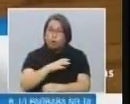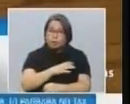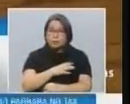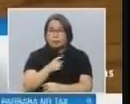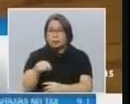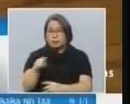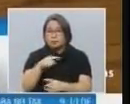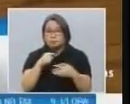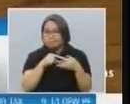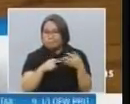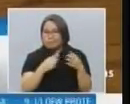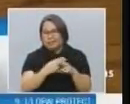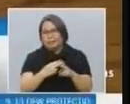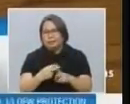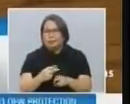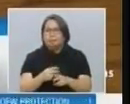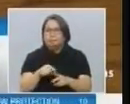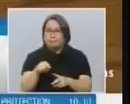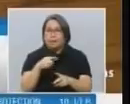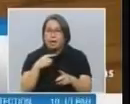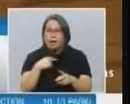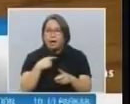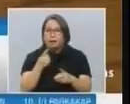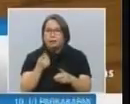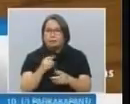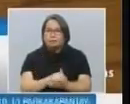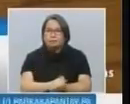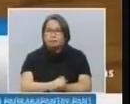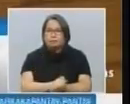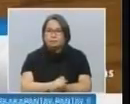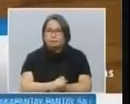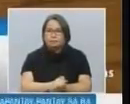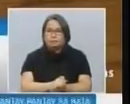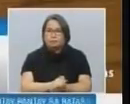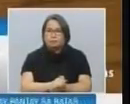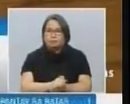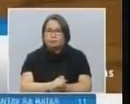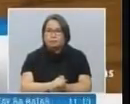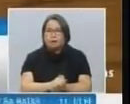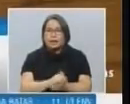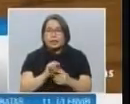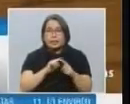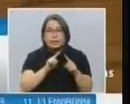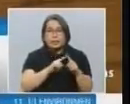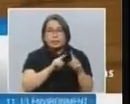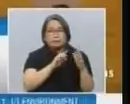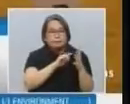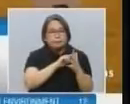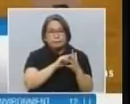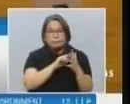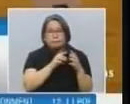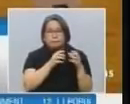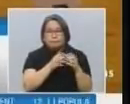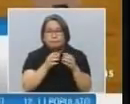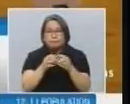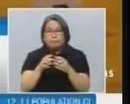Green, and Botokabi as well as the Swansing family, filed versions of Package 2